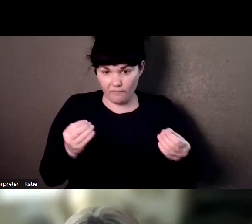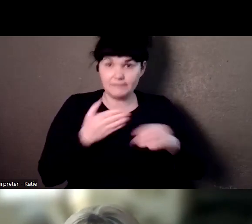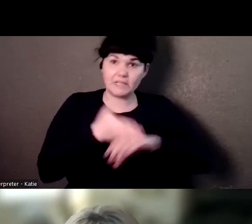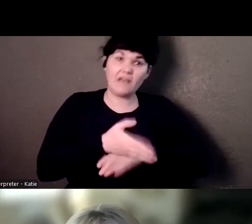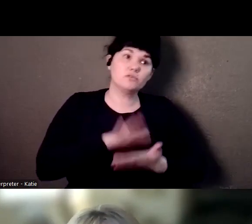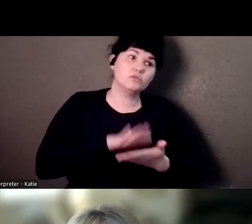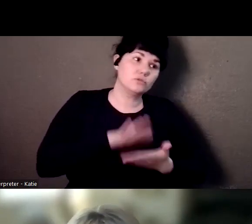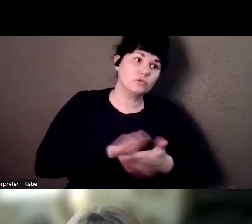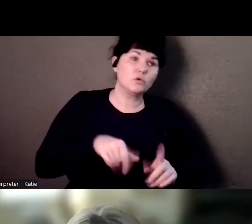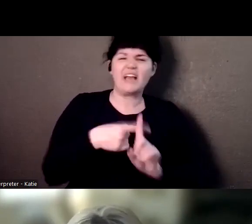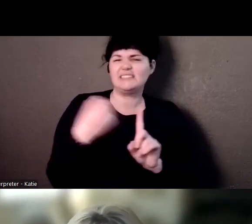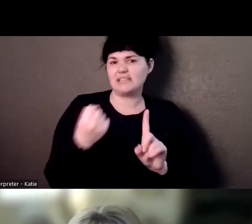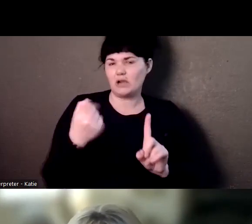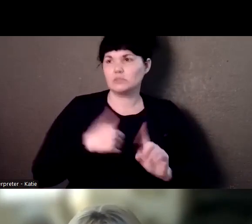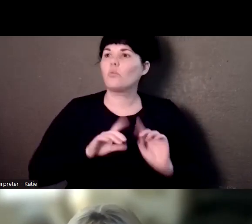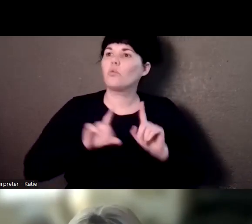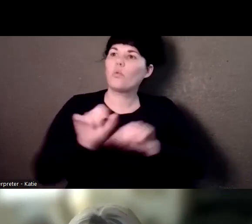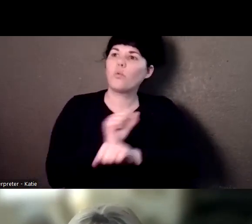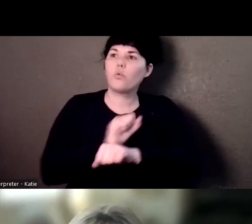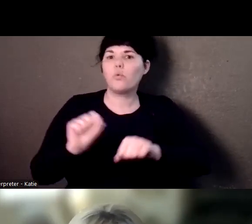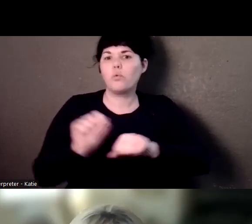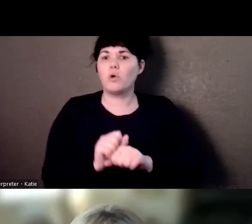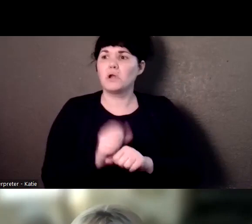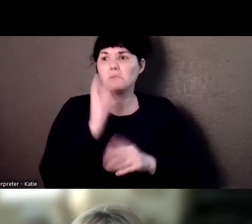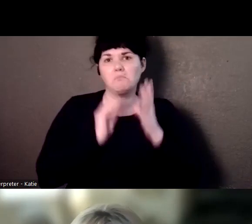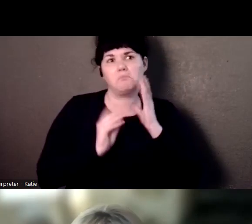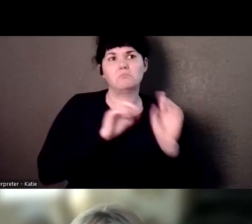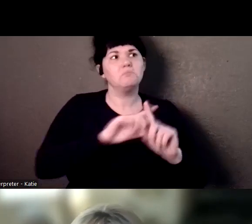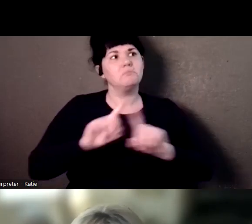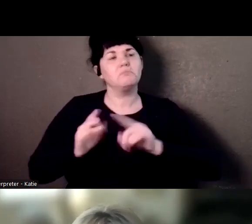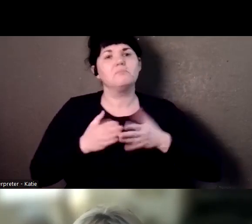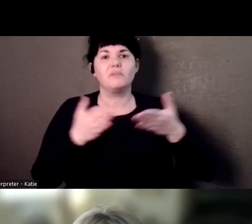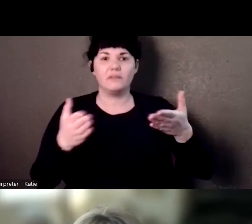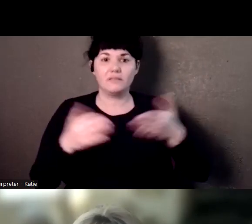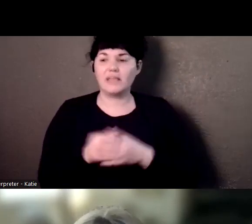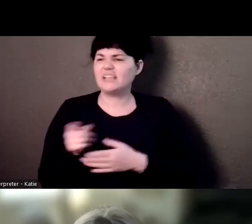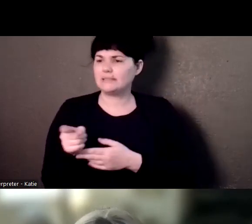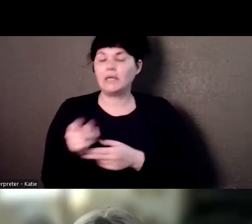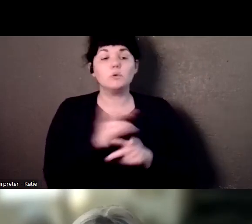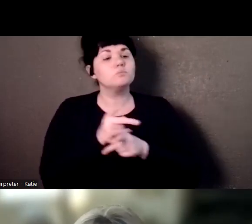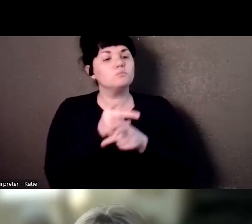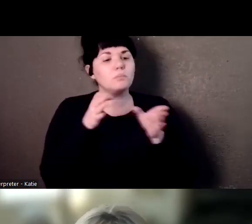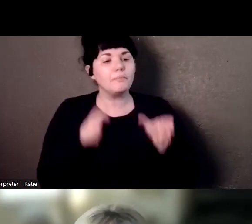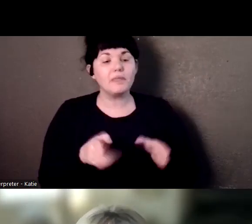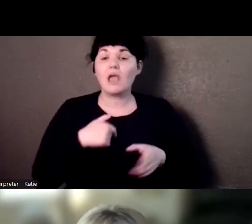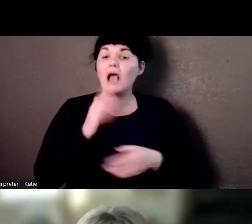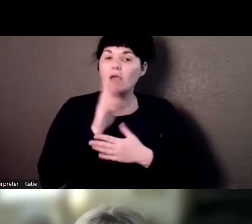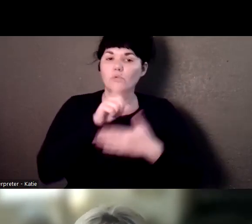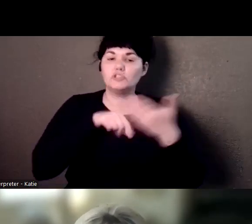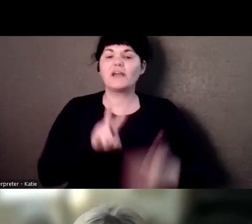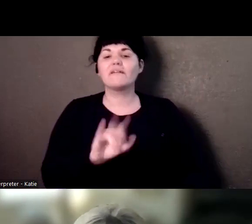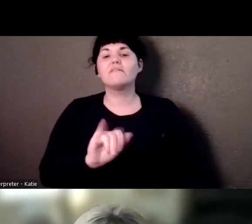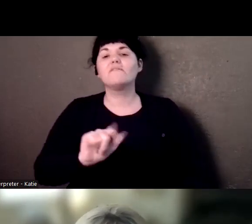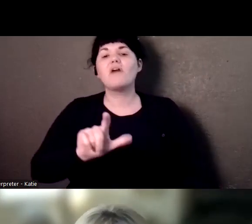of everything under his supervision and teachings. I took vitals of patients, their blood